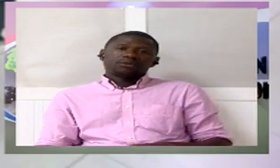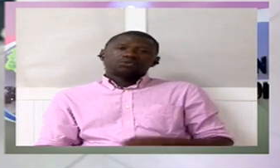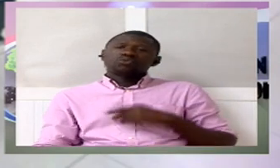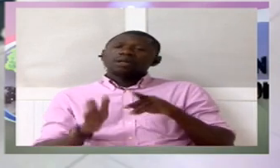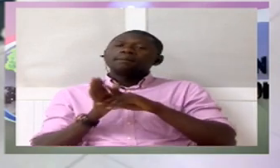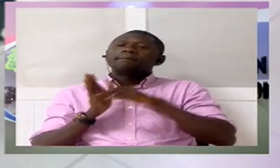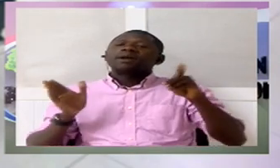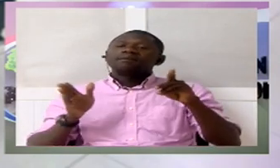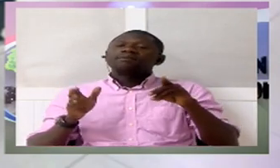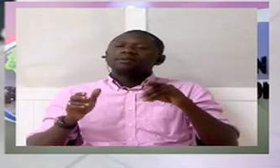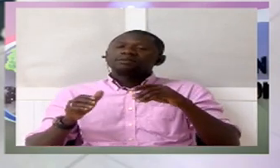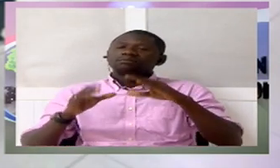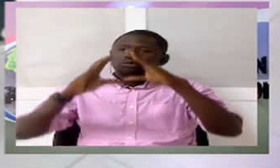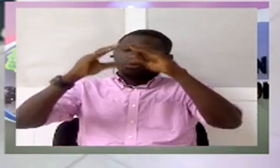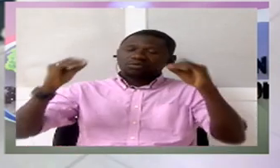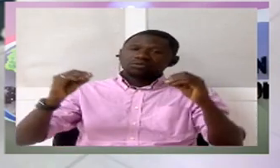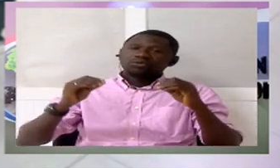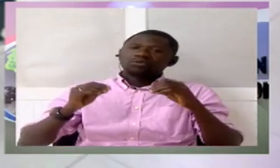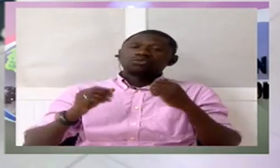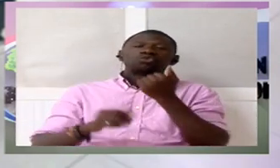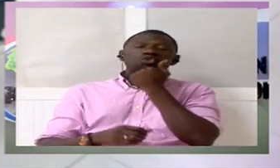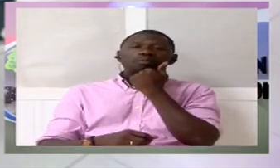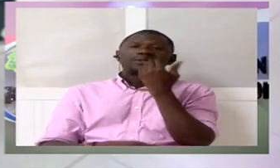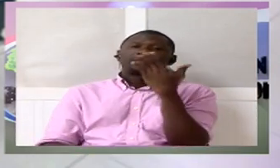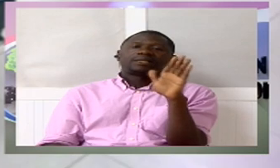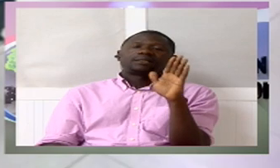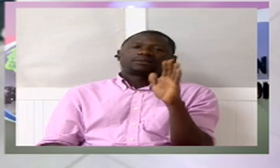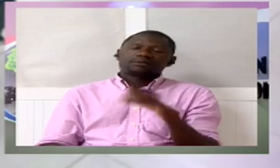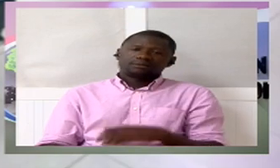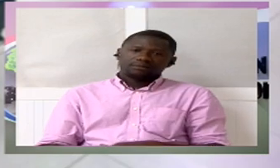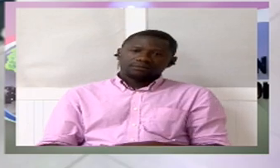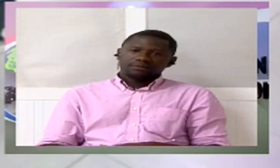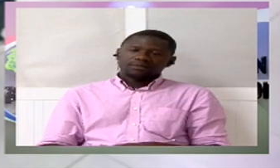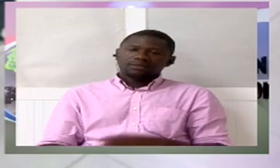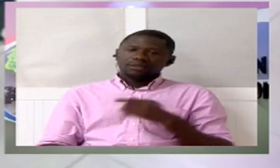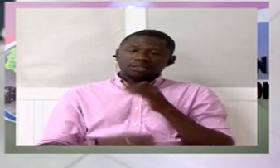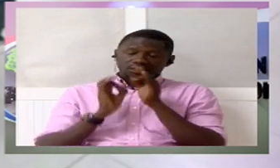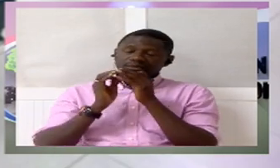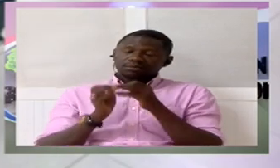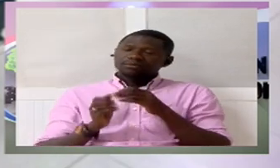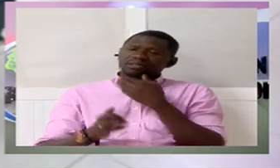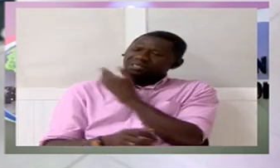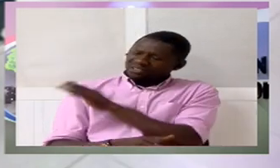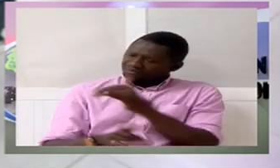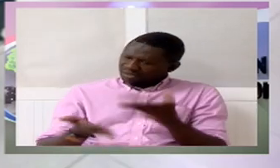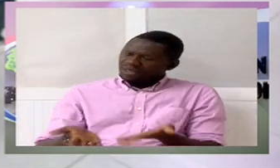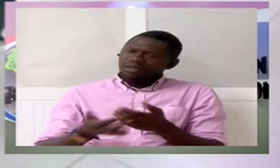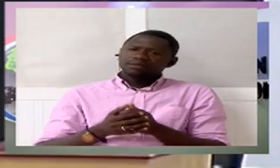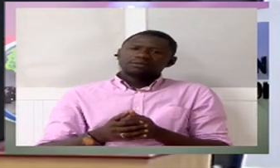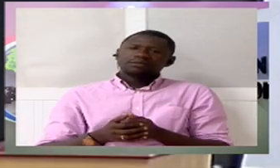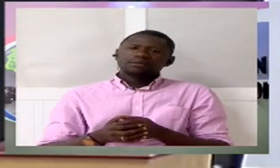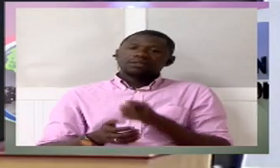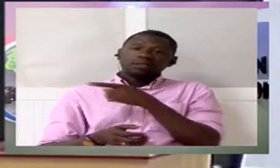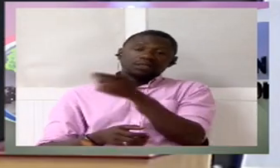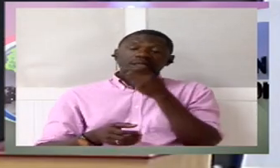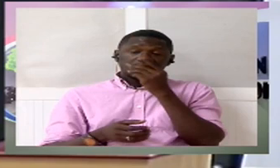block. To the private block. Room number 10. Room number 10. Ko iko alin tuja. He said to them, leave me here. Kai ko no,